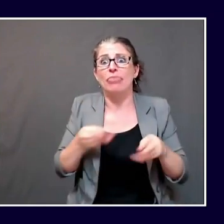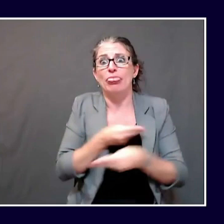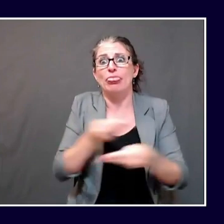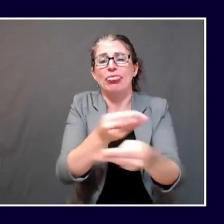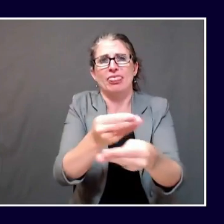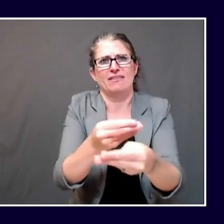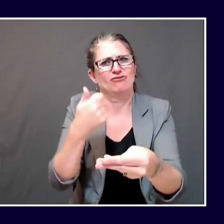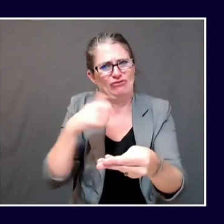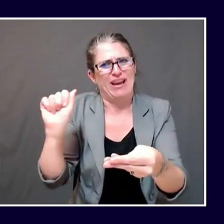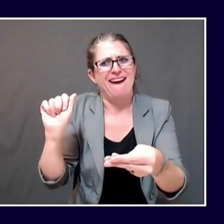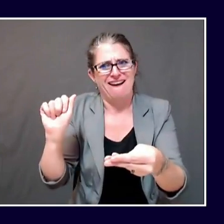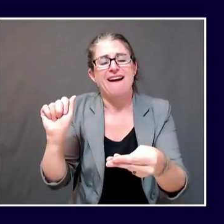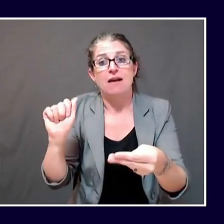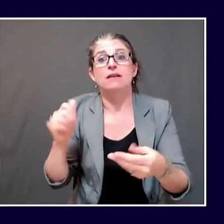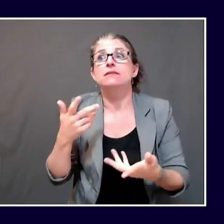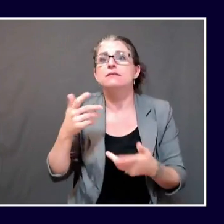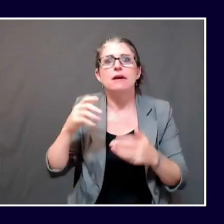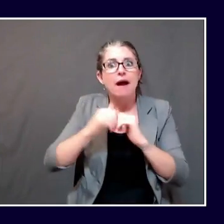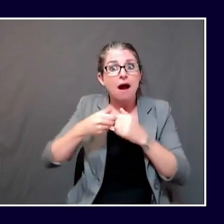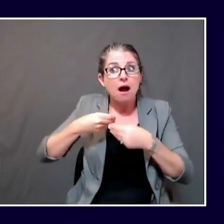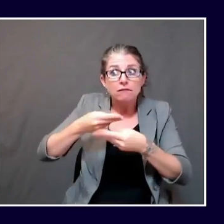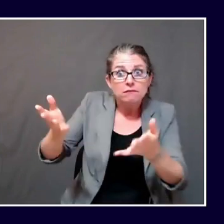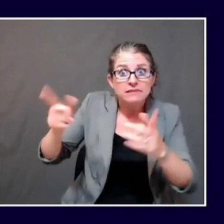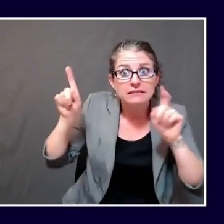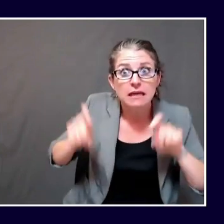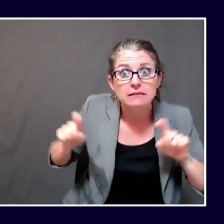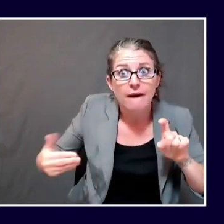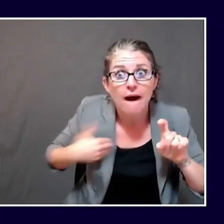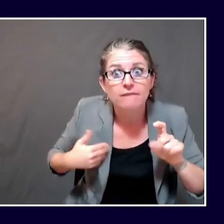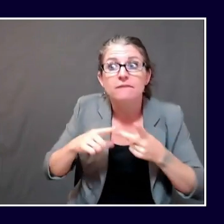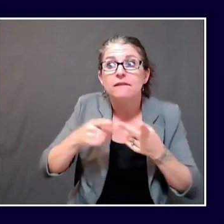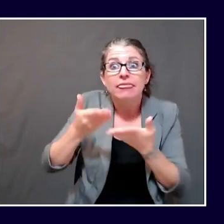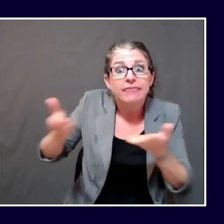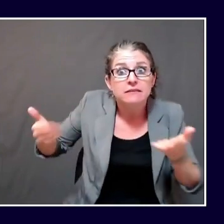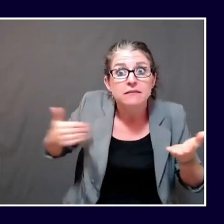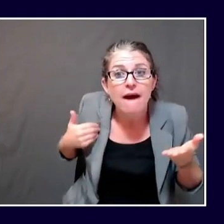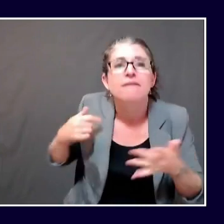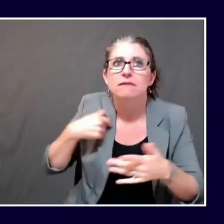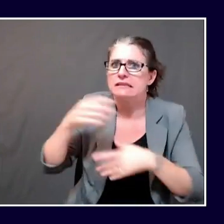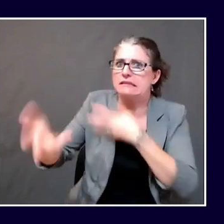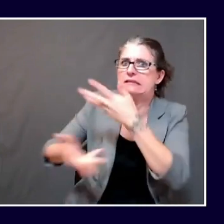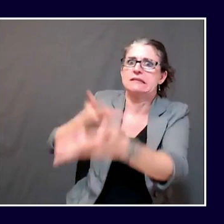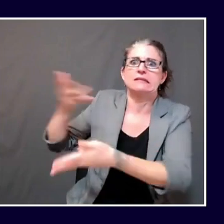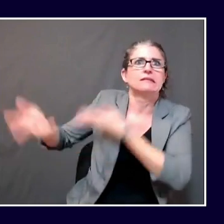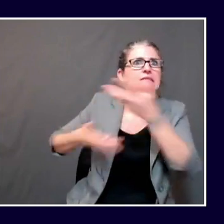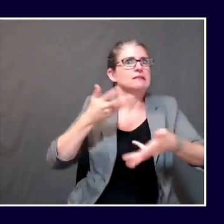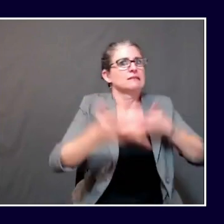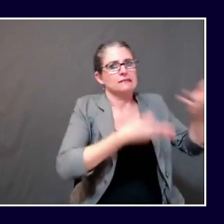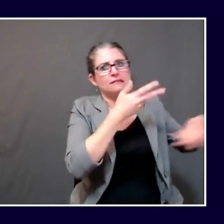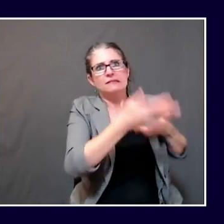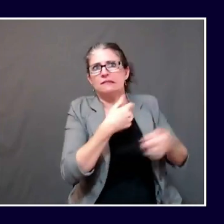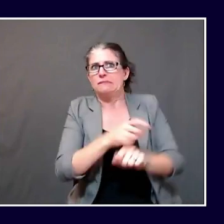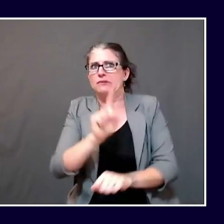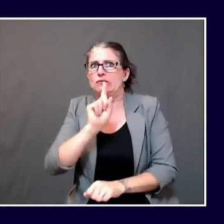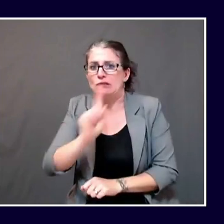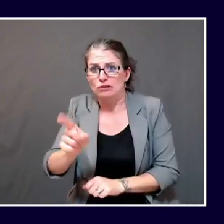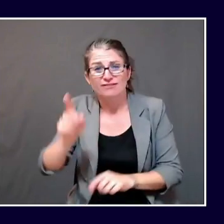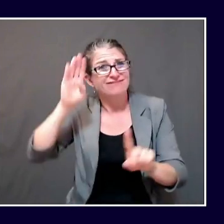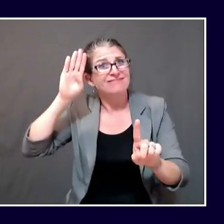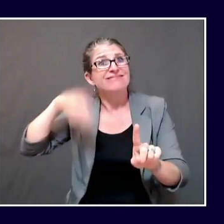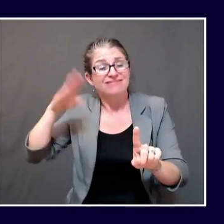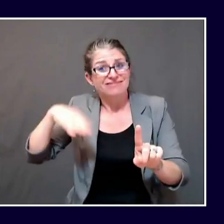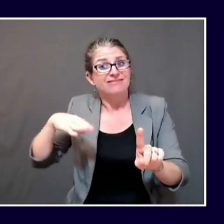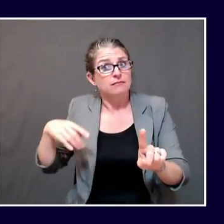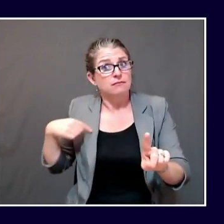public health, when you go looking for things, you find them. And in this case, it is true that some of